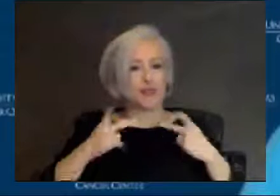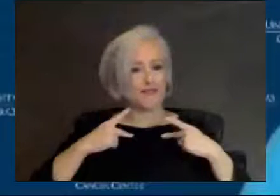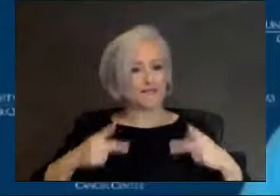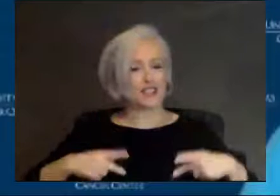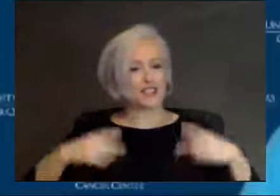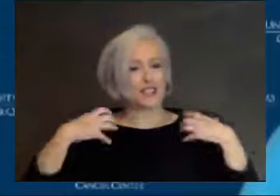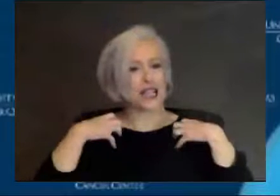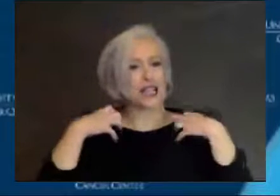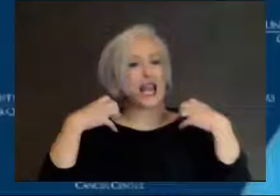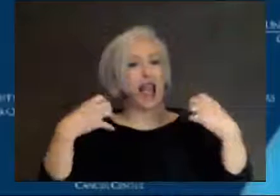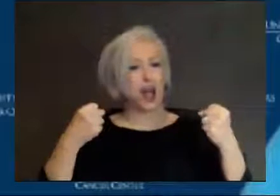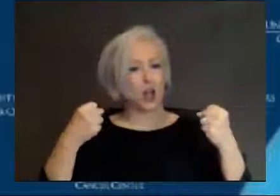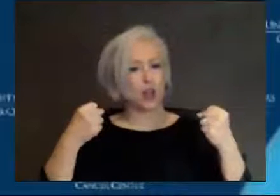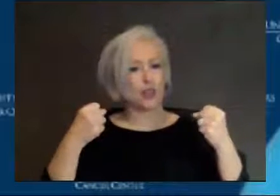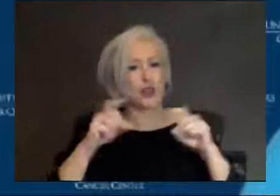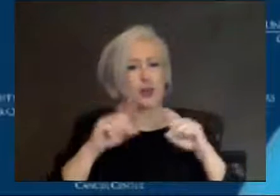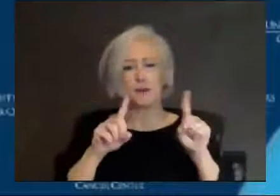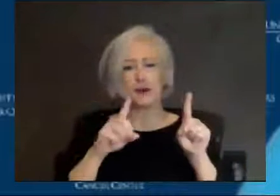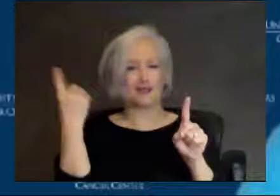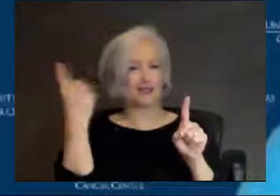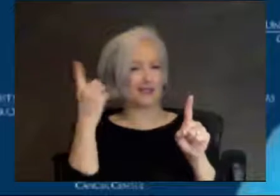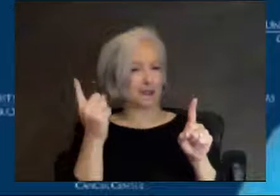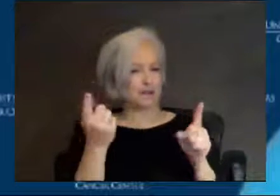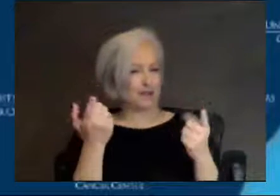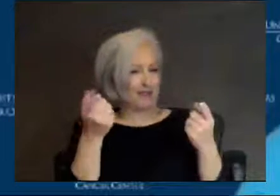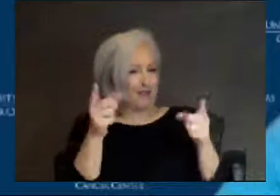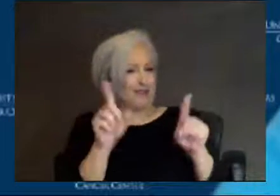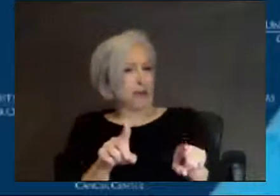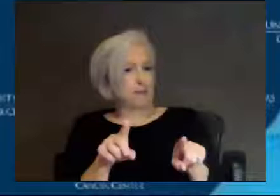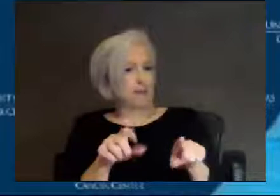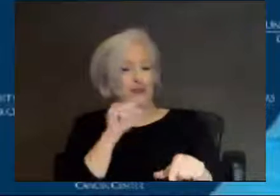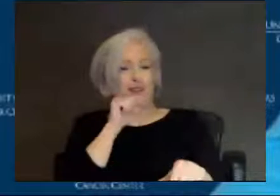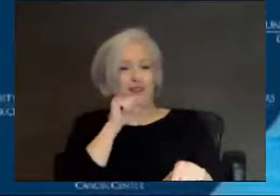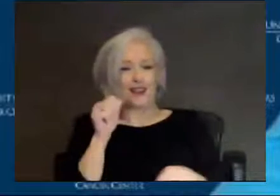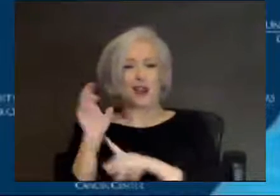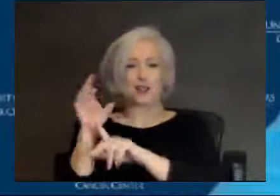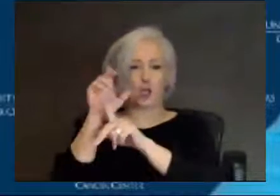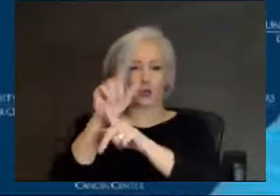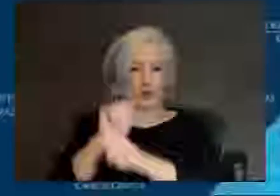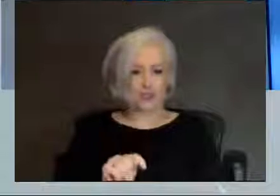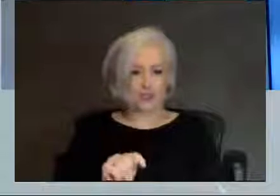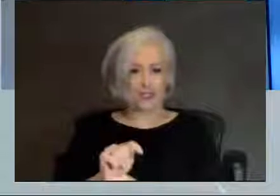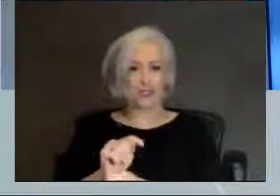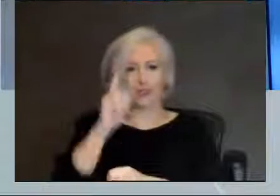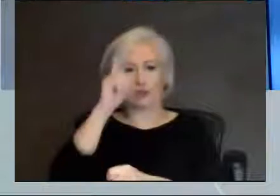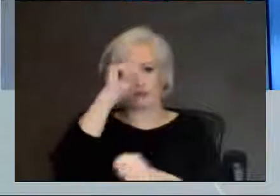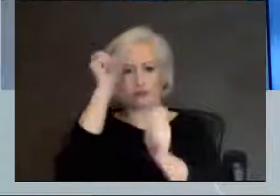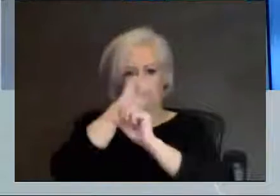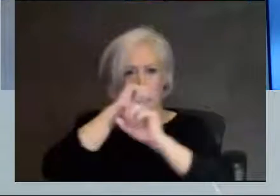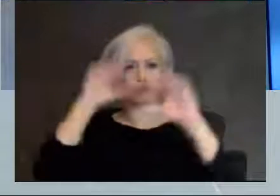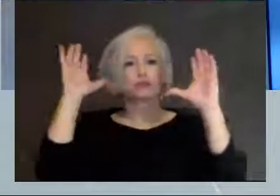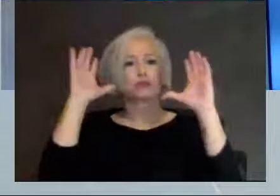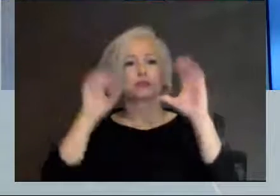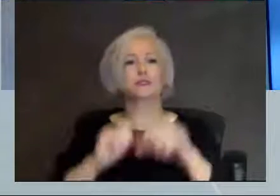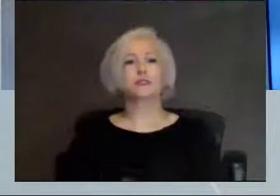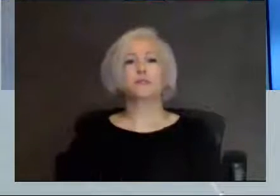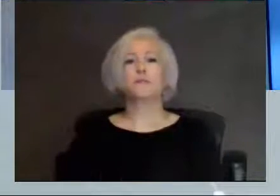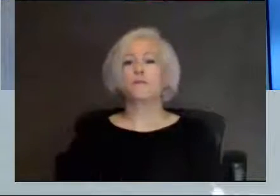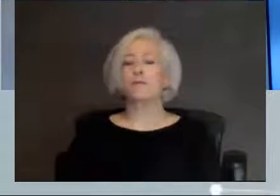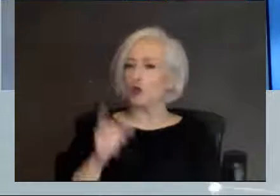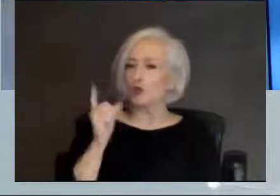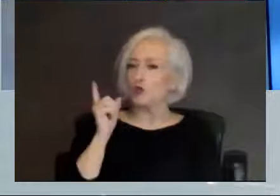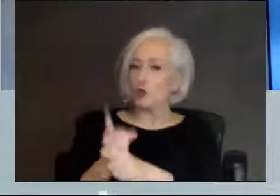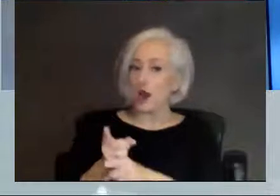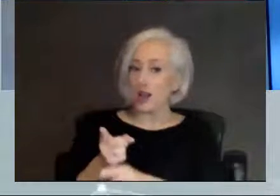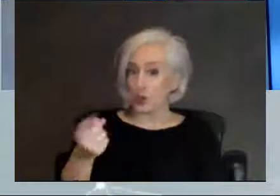but it's not the traditional what you think of. Right. You just said you were about to run a marathon